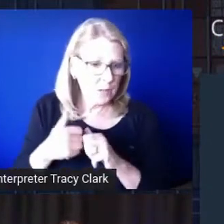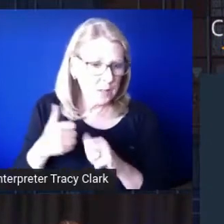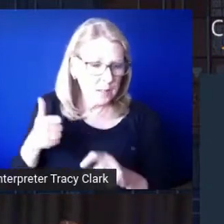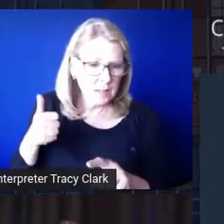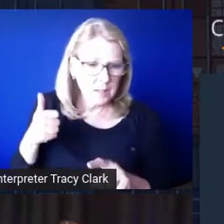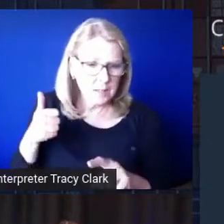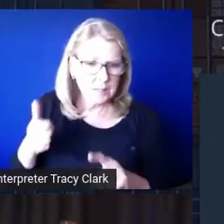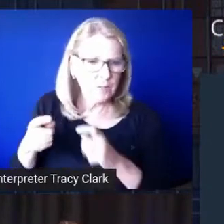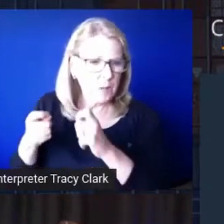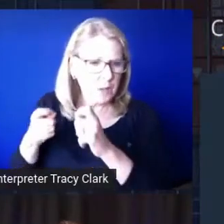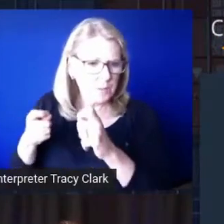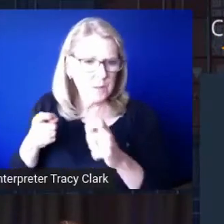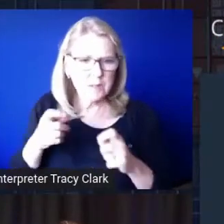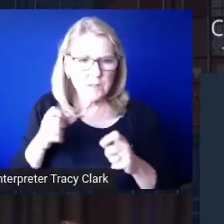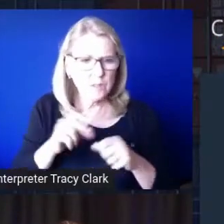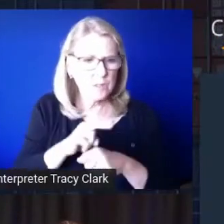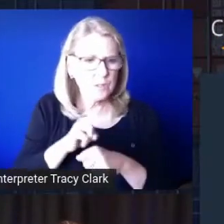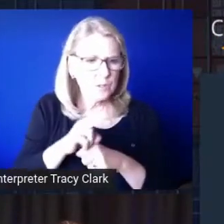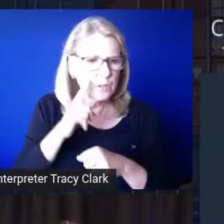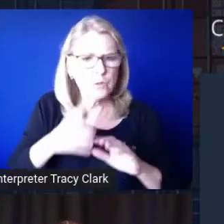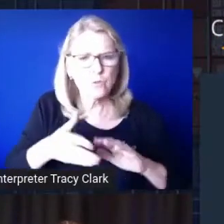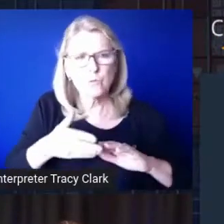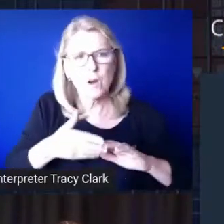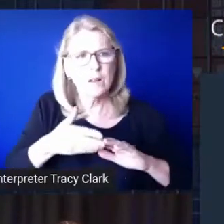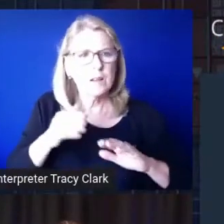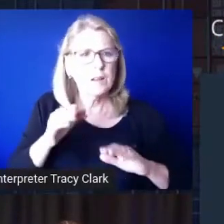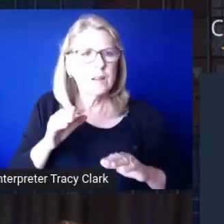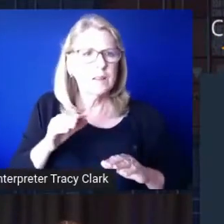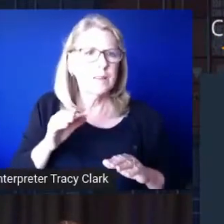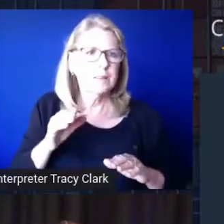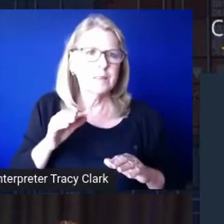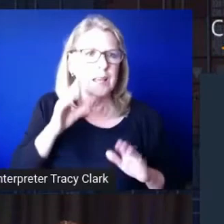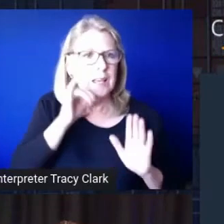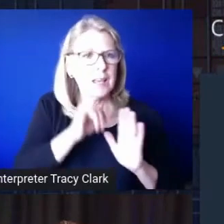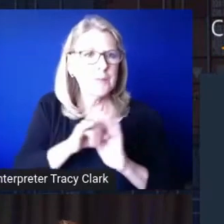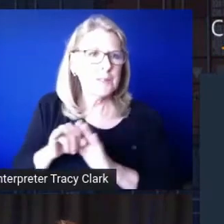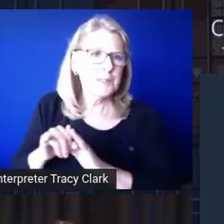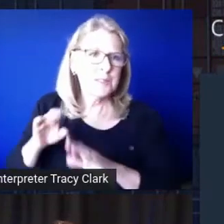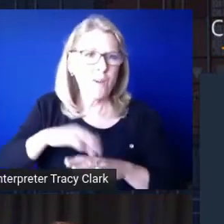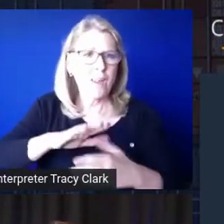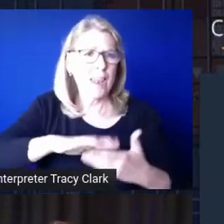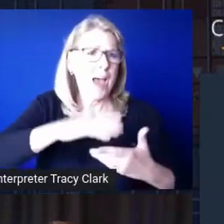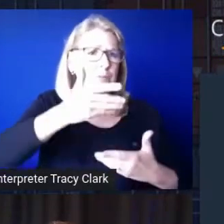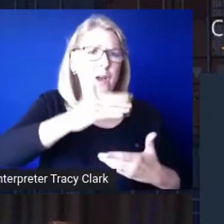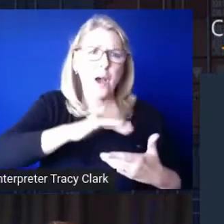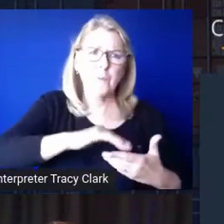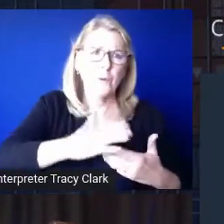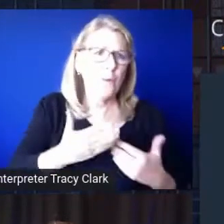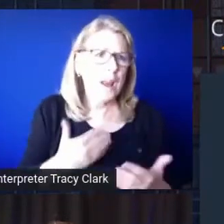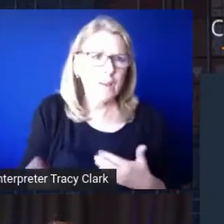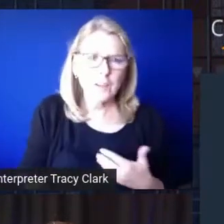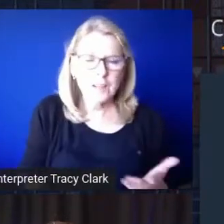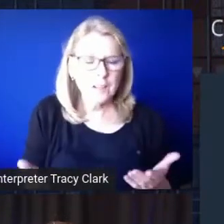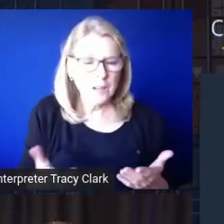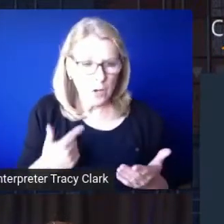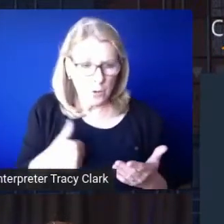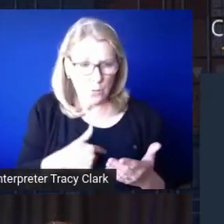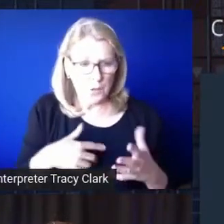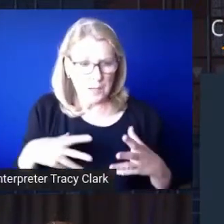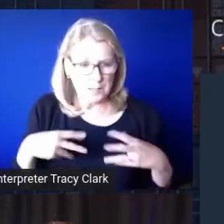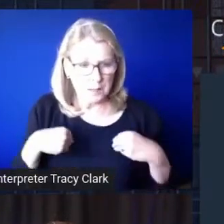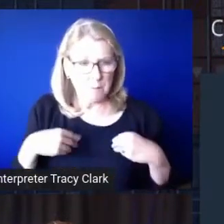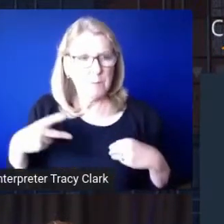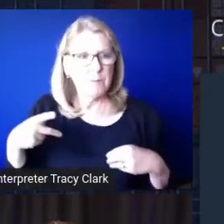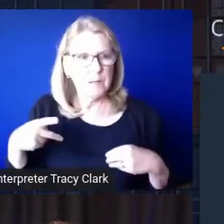it to just run Docker images on your laptop as well, or in a VM. We do accept PRs. We